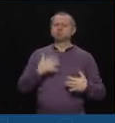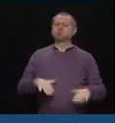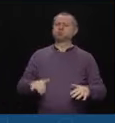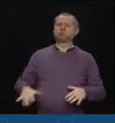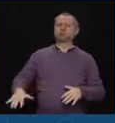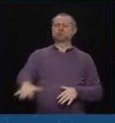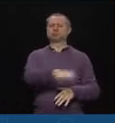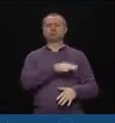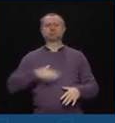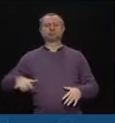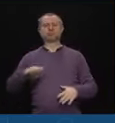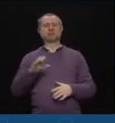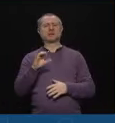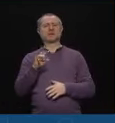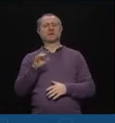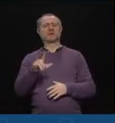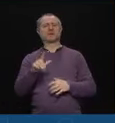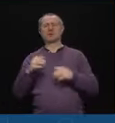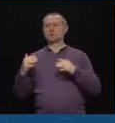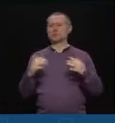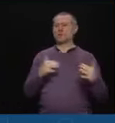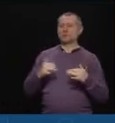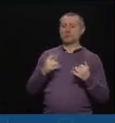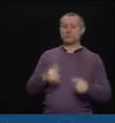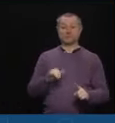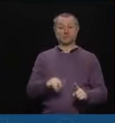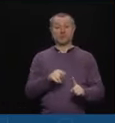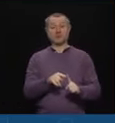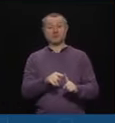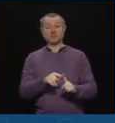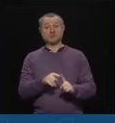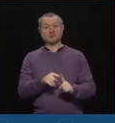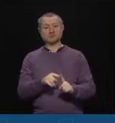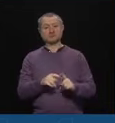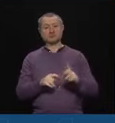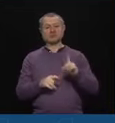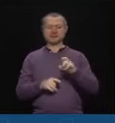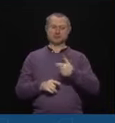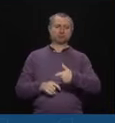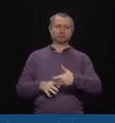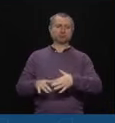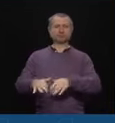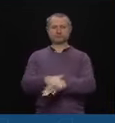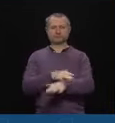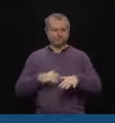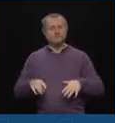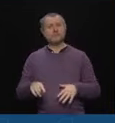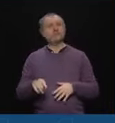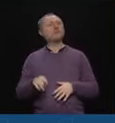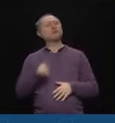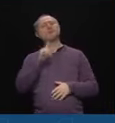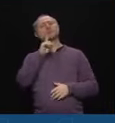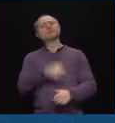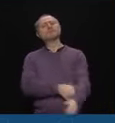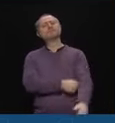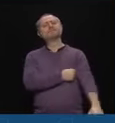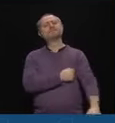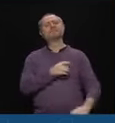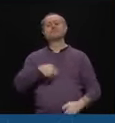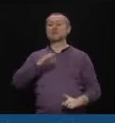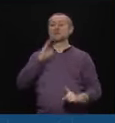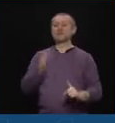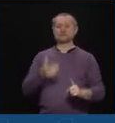horrific circumstance shall never be forgotten as part of our very complex history in